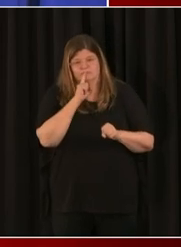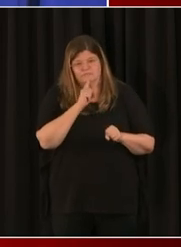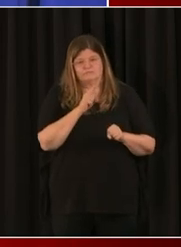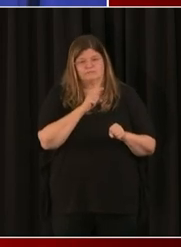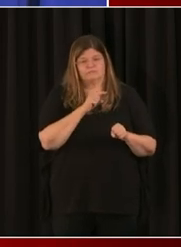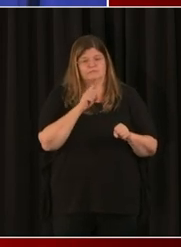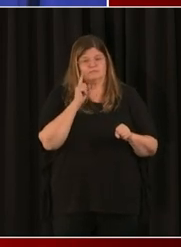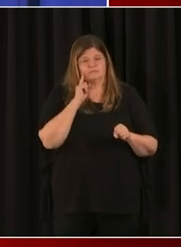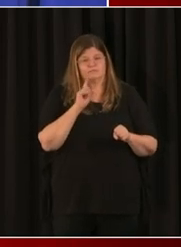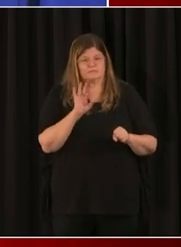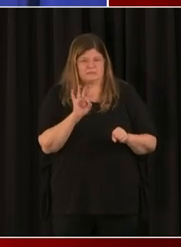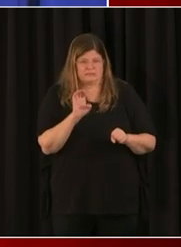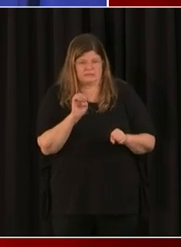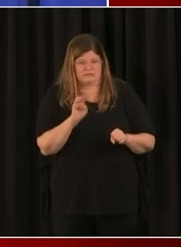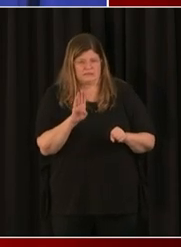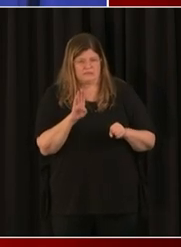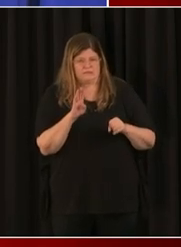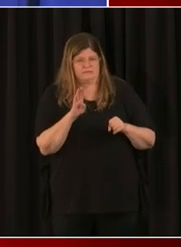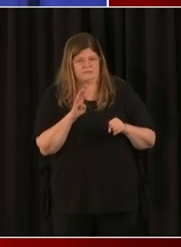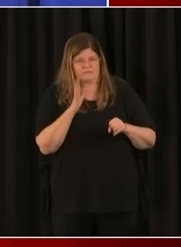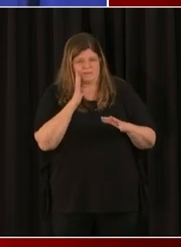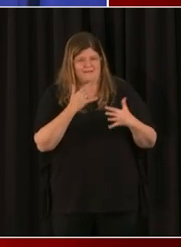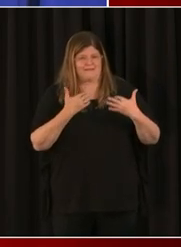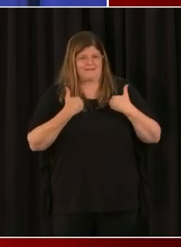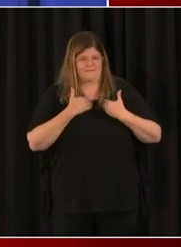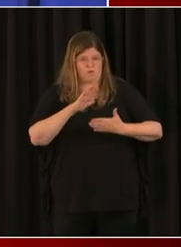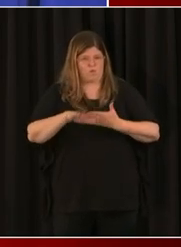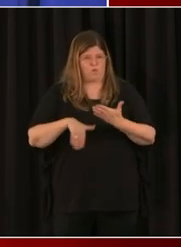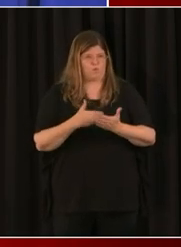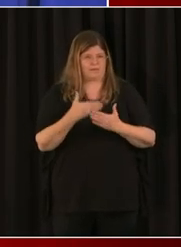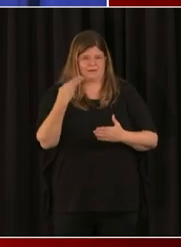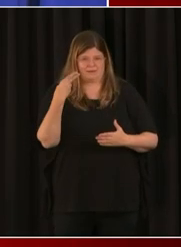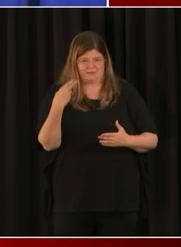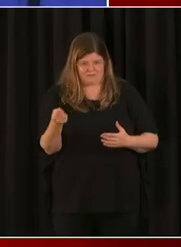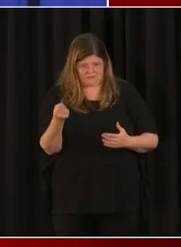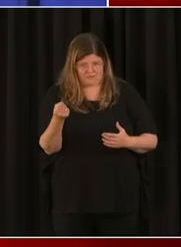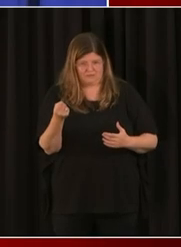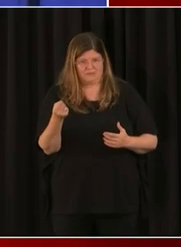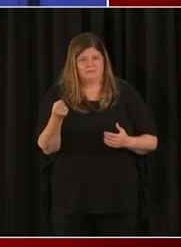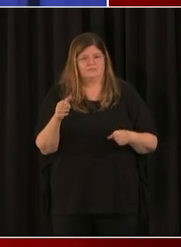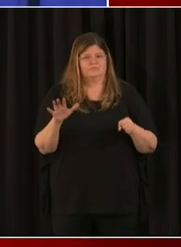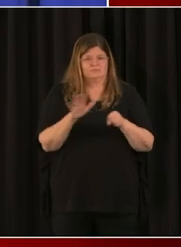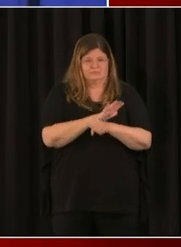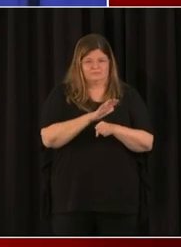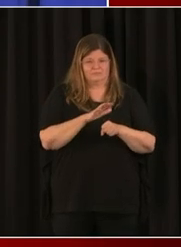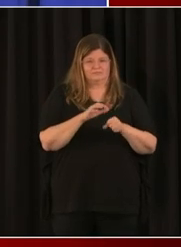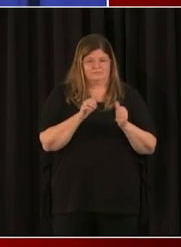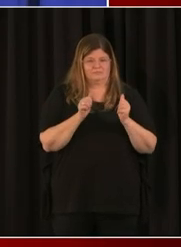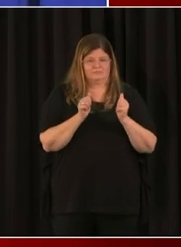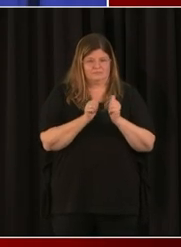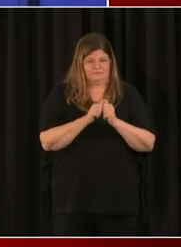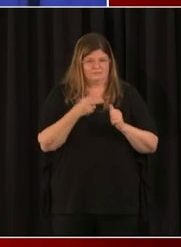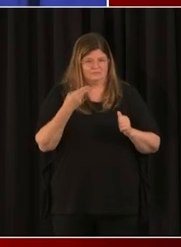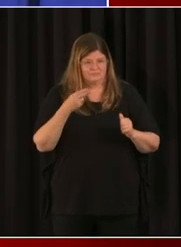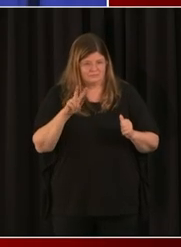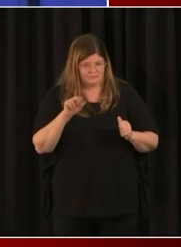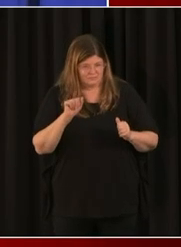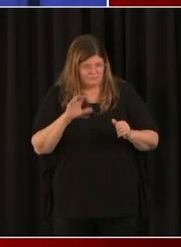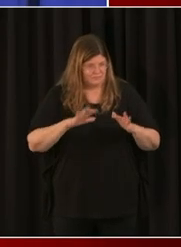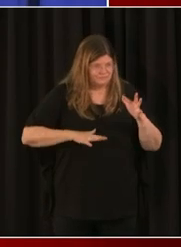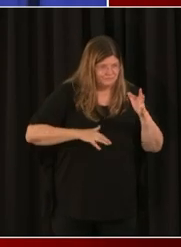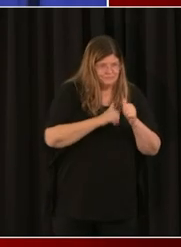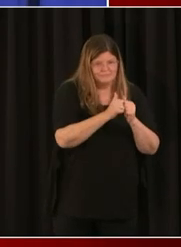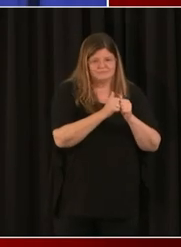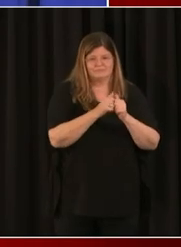think by February the 1st, we will have all of our high schools complete with those HVAC upgrades as